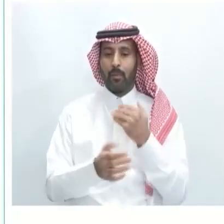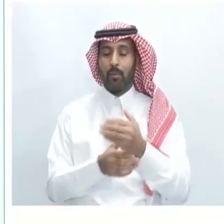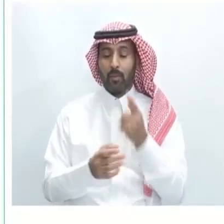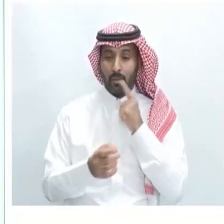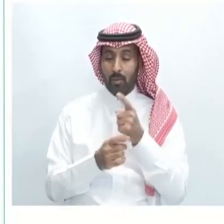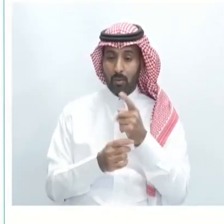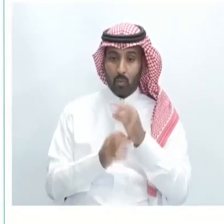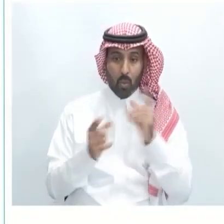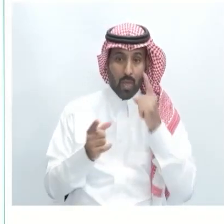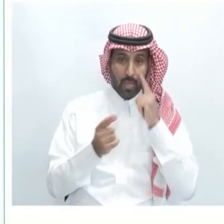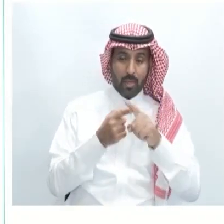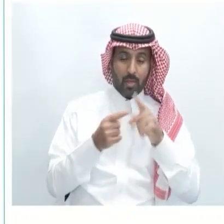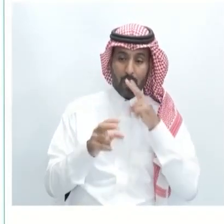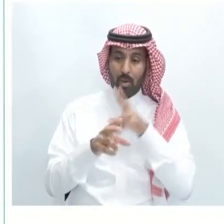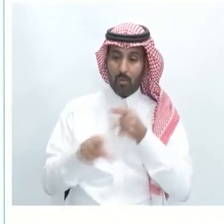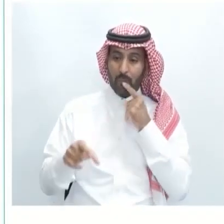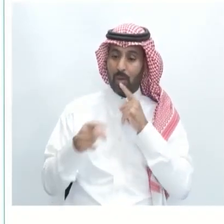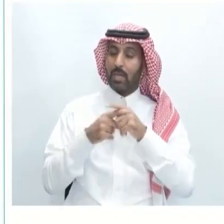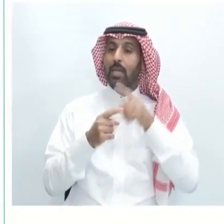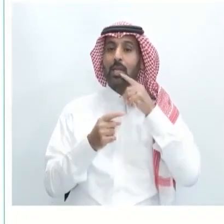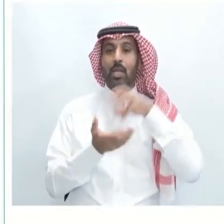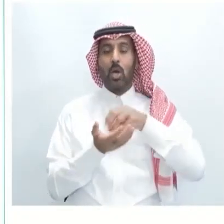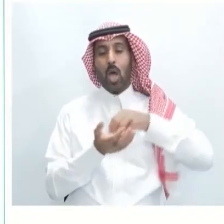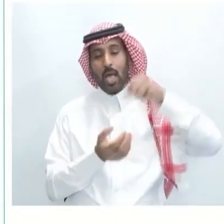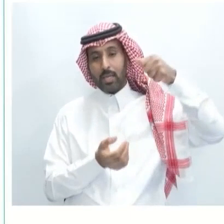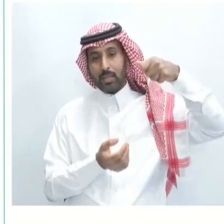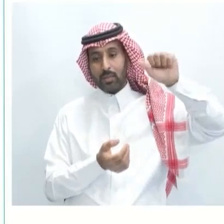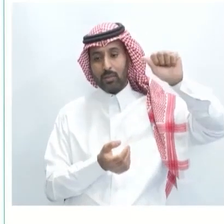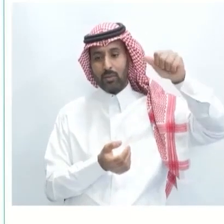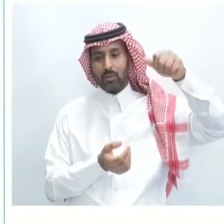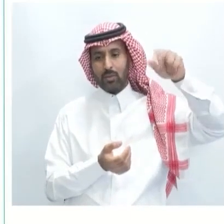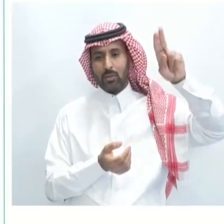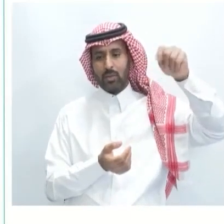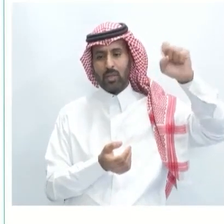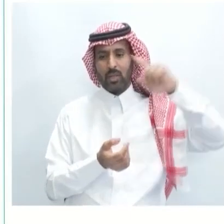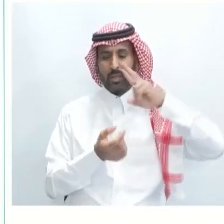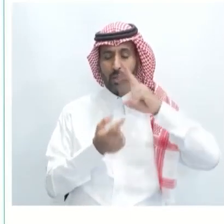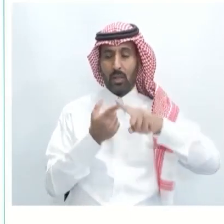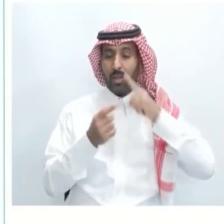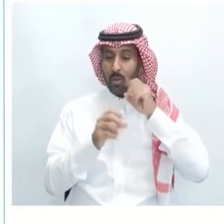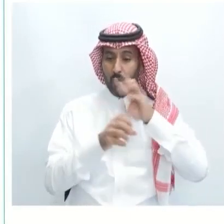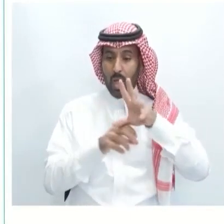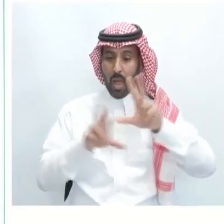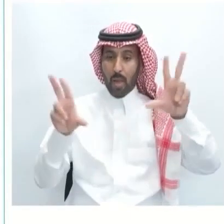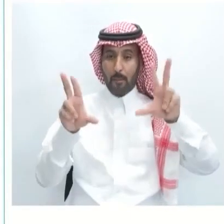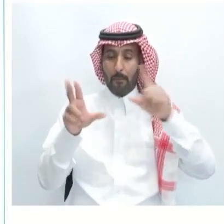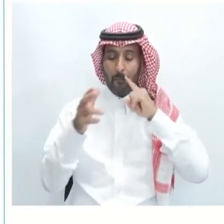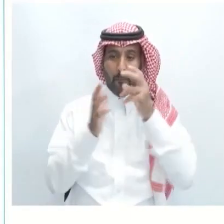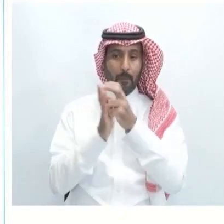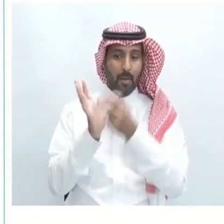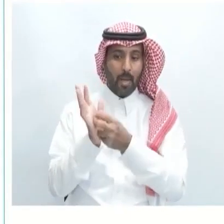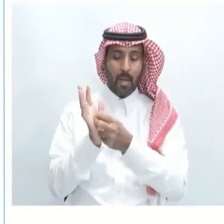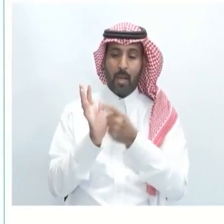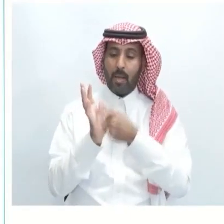Another remarkable prank was pulled by an Australian news program in 1975. On the program